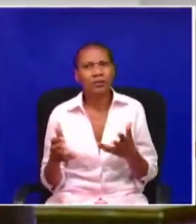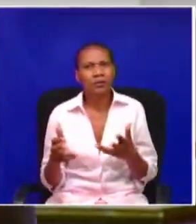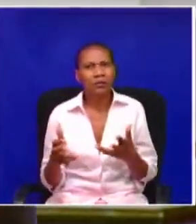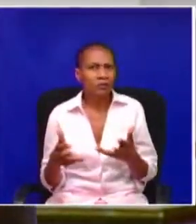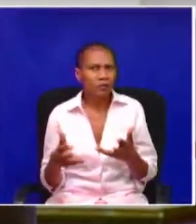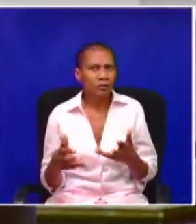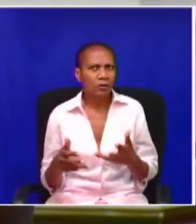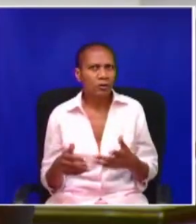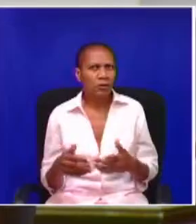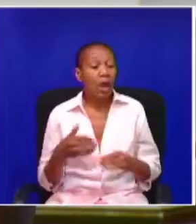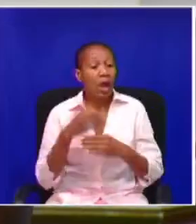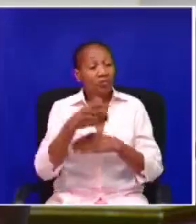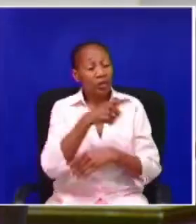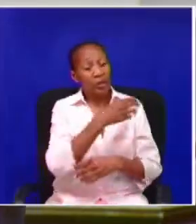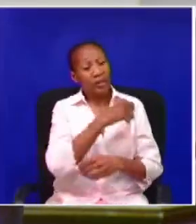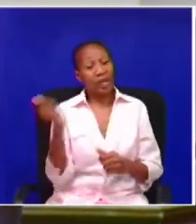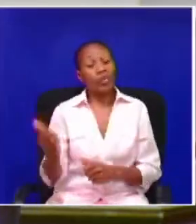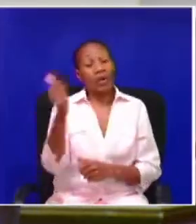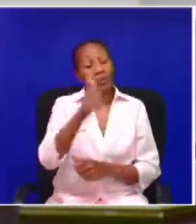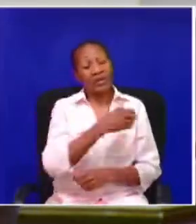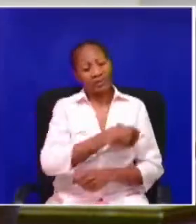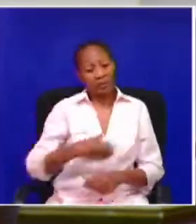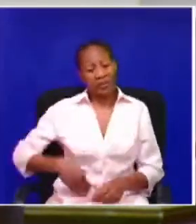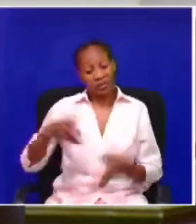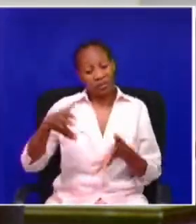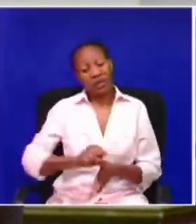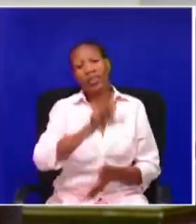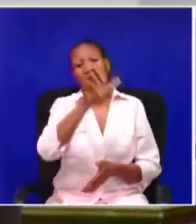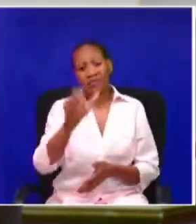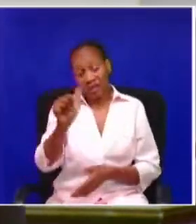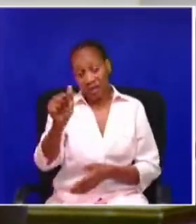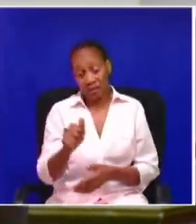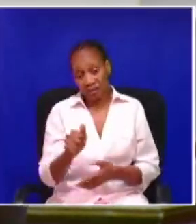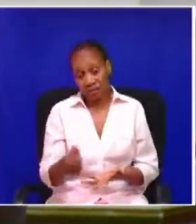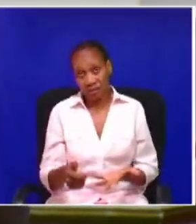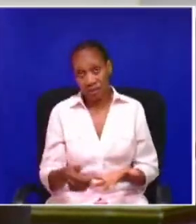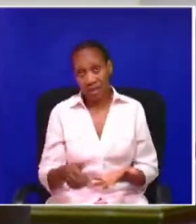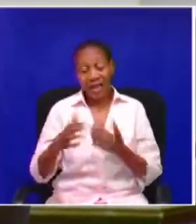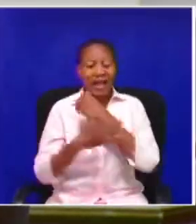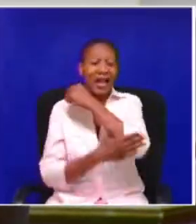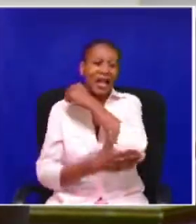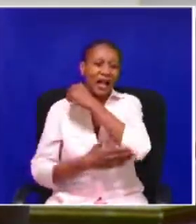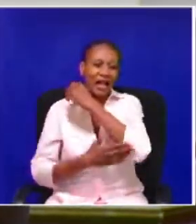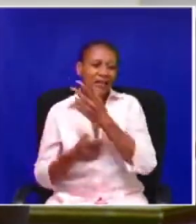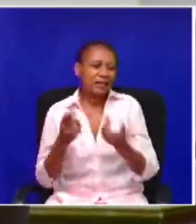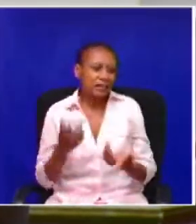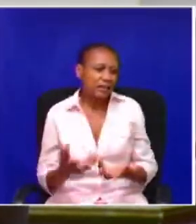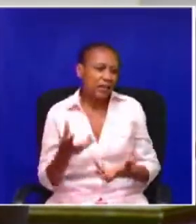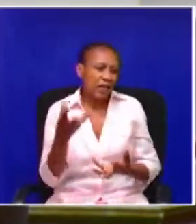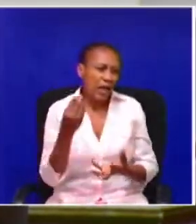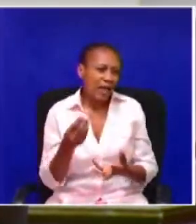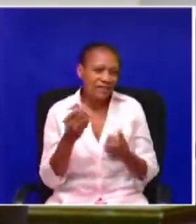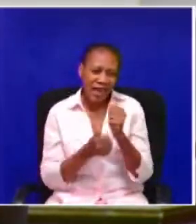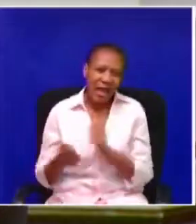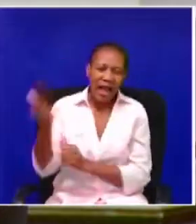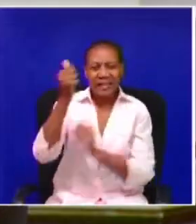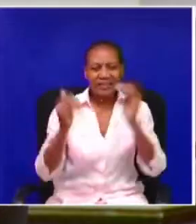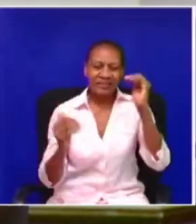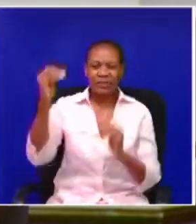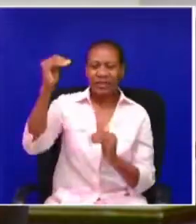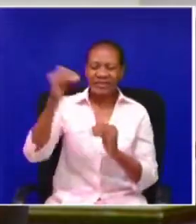since your election as President of the Republic, a country that is reputed to have the highest inequality in the